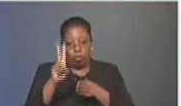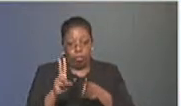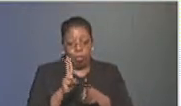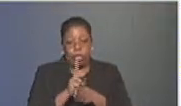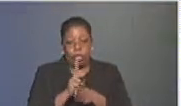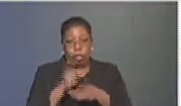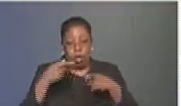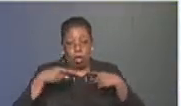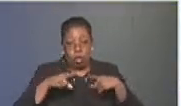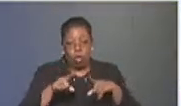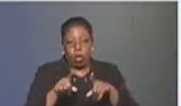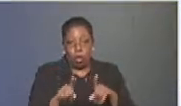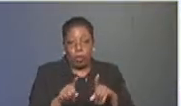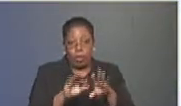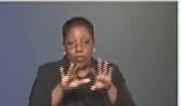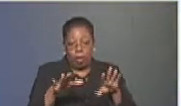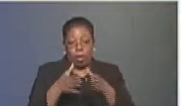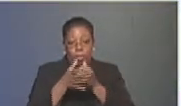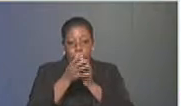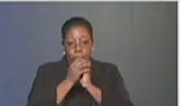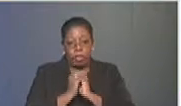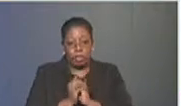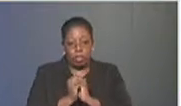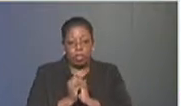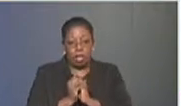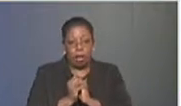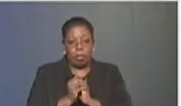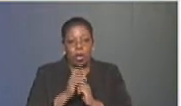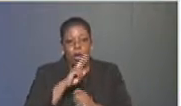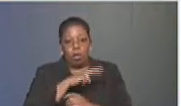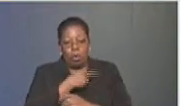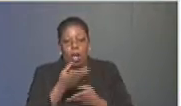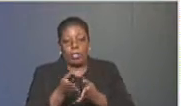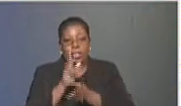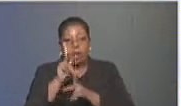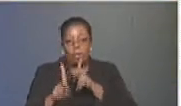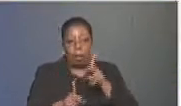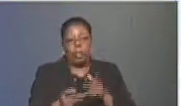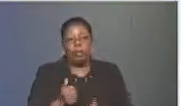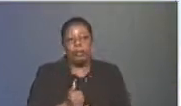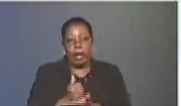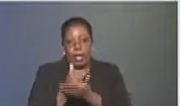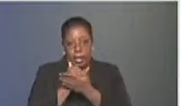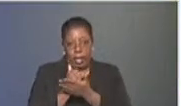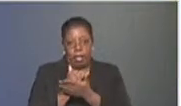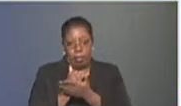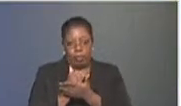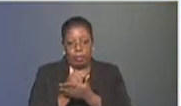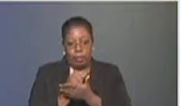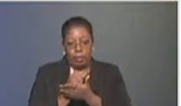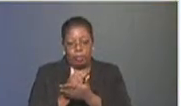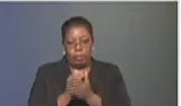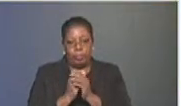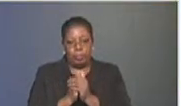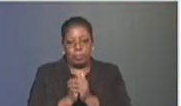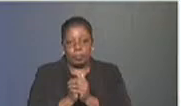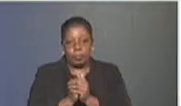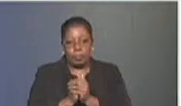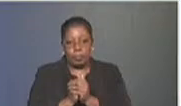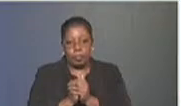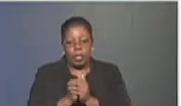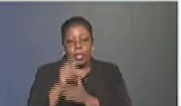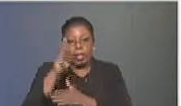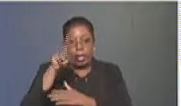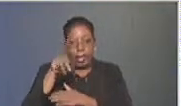on social media with Bishop Roll making an urgent plea to the public for help amid operational challenges. The Marathon